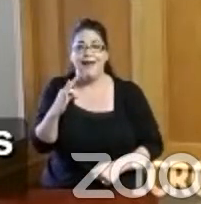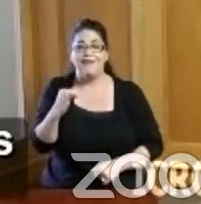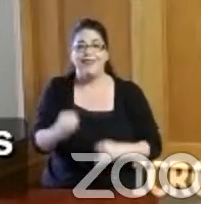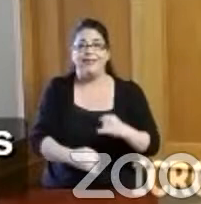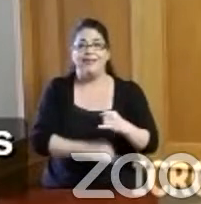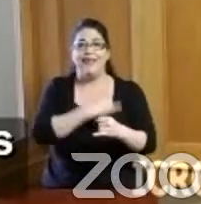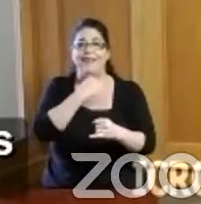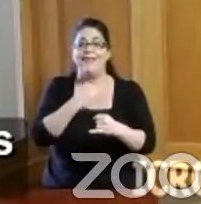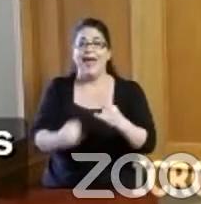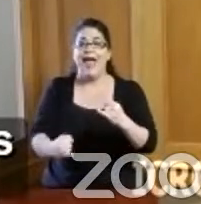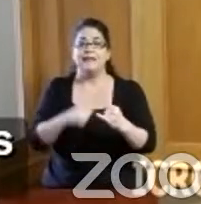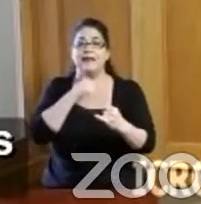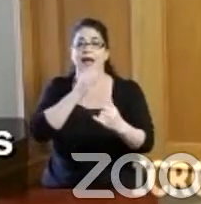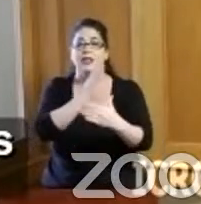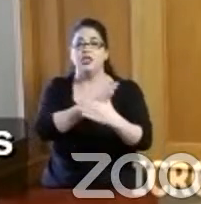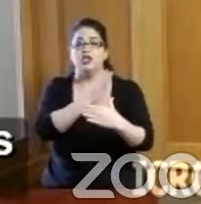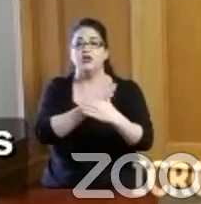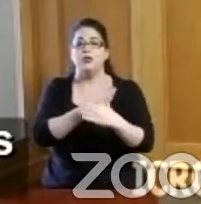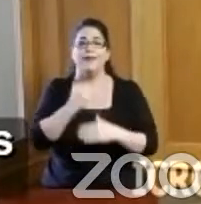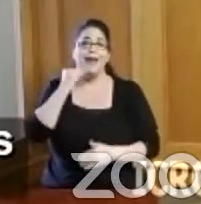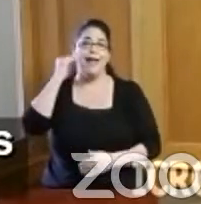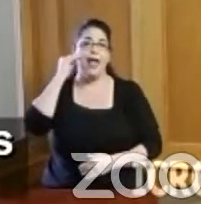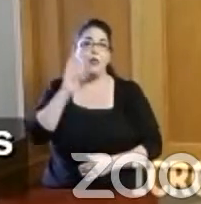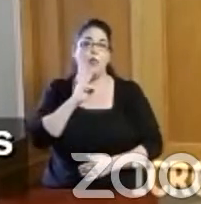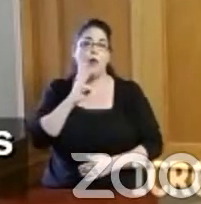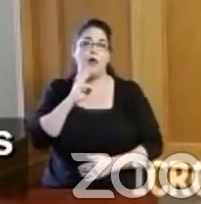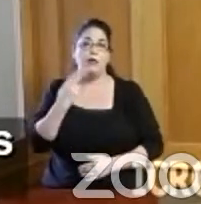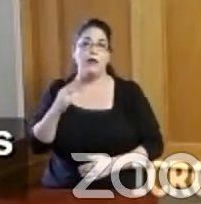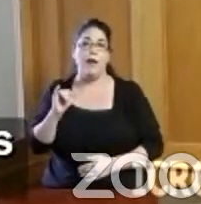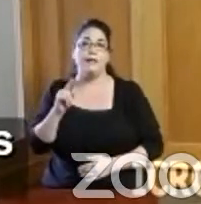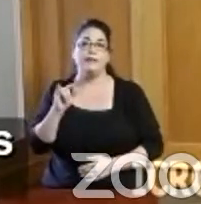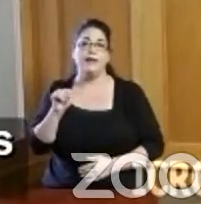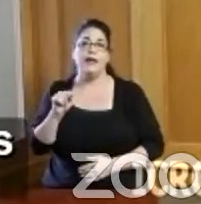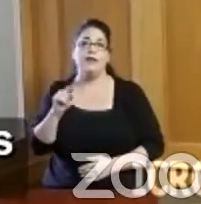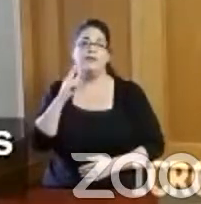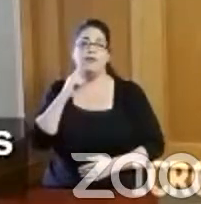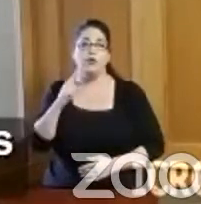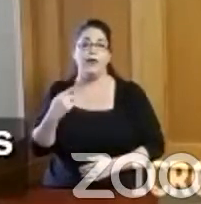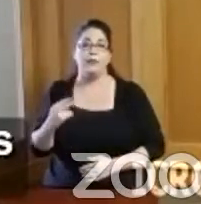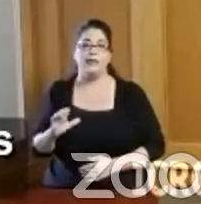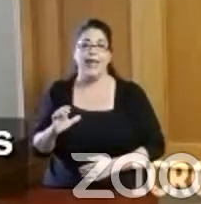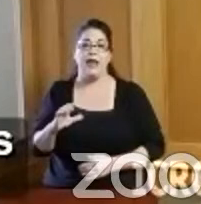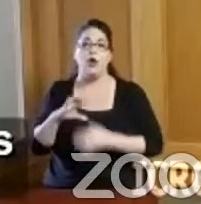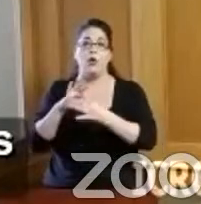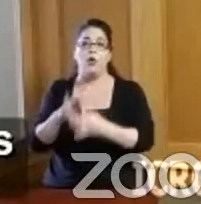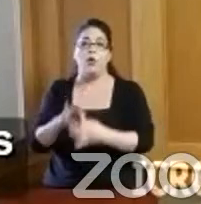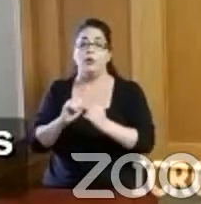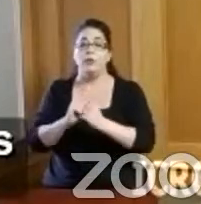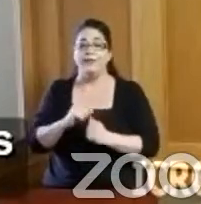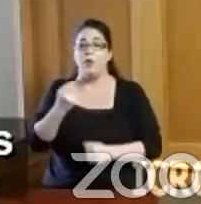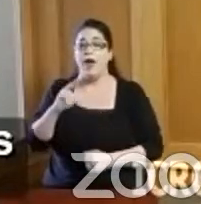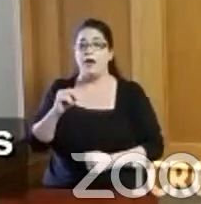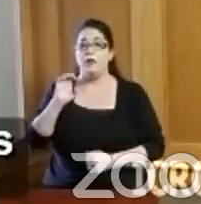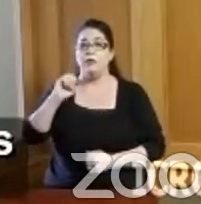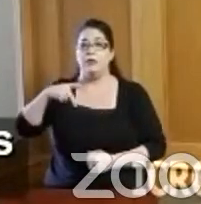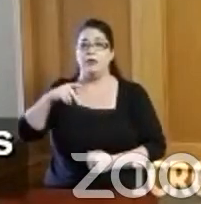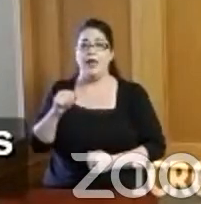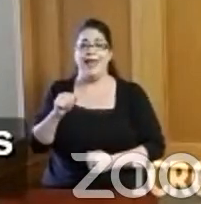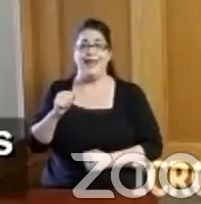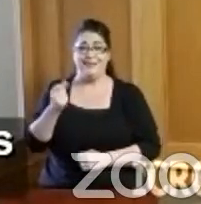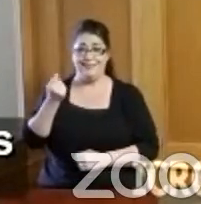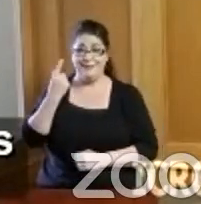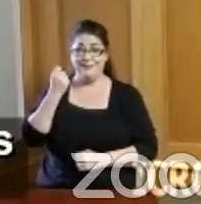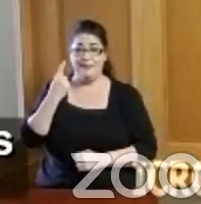relatively undisturbed headwater stream habitats in Hamilton County, according to the Ohio EPA. This